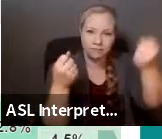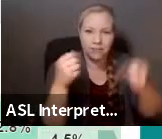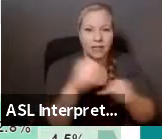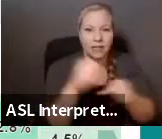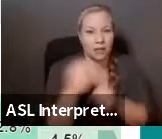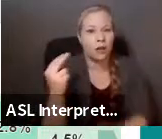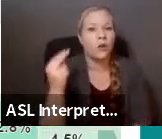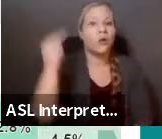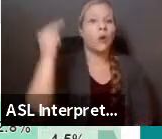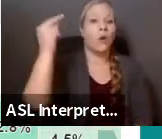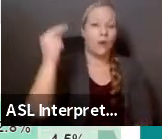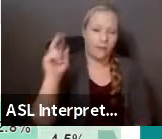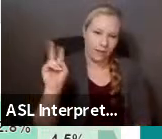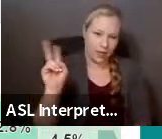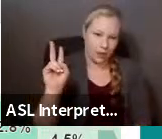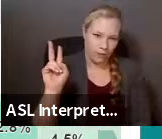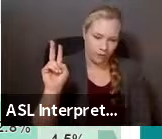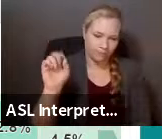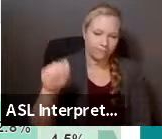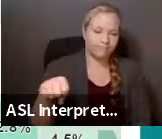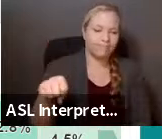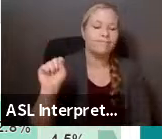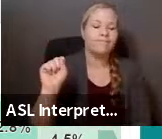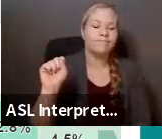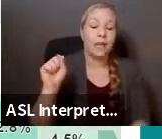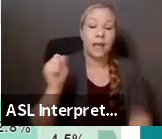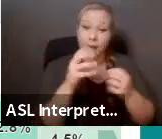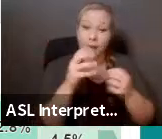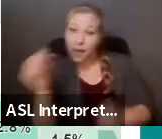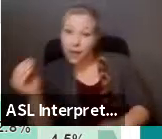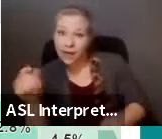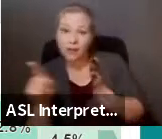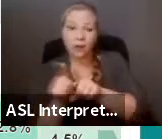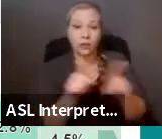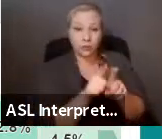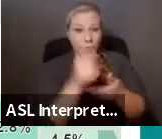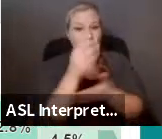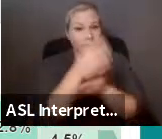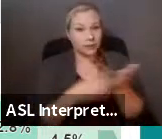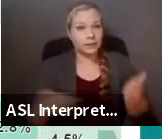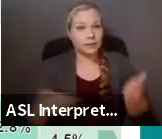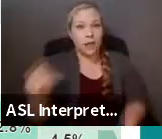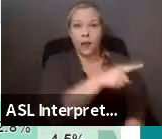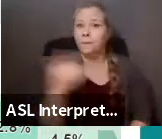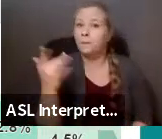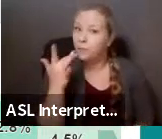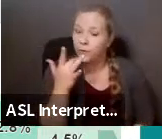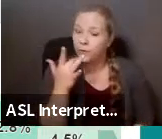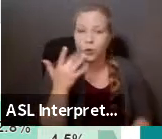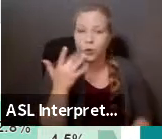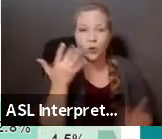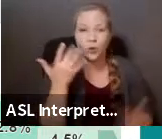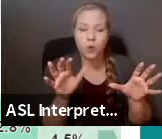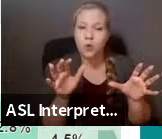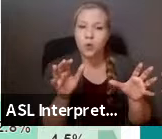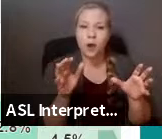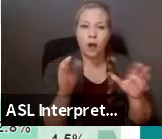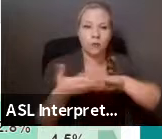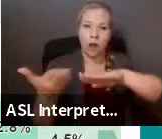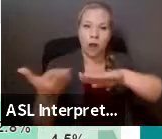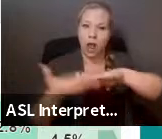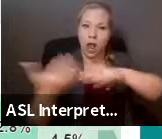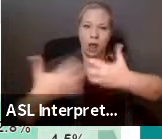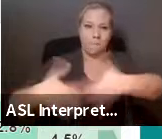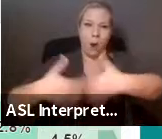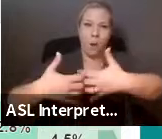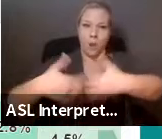area, but also non-motorized commuters. As I mentioned earlier, we're striving for universal accessibility,